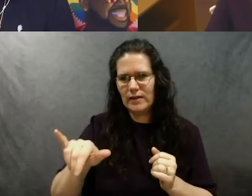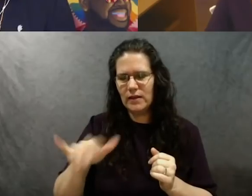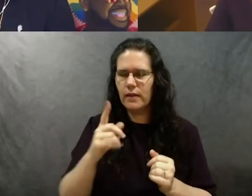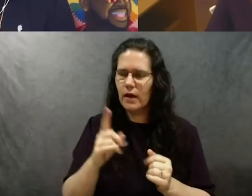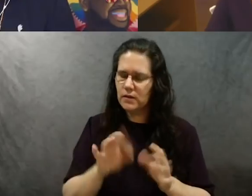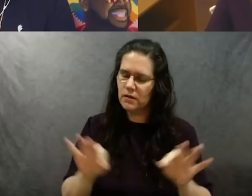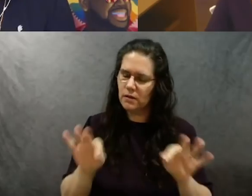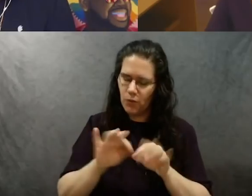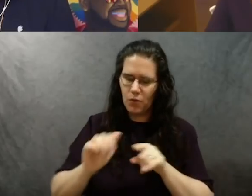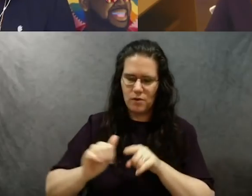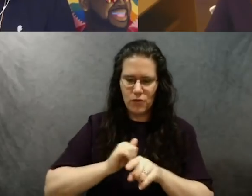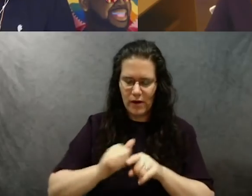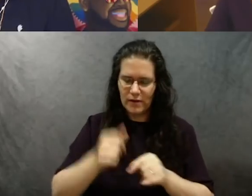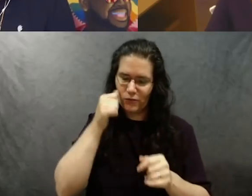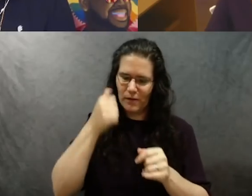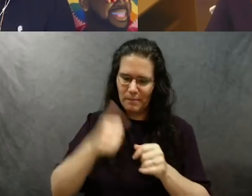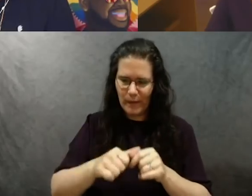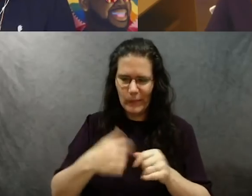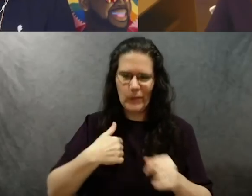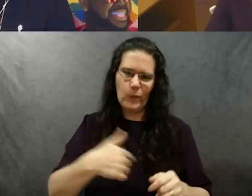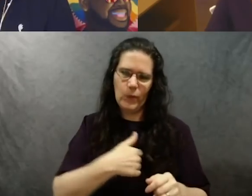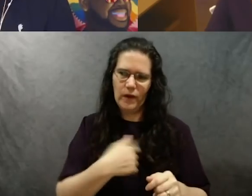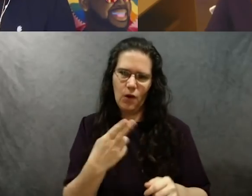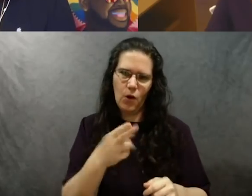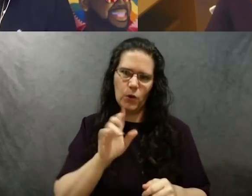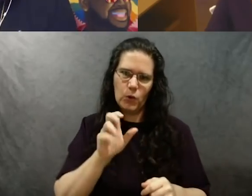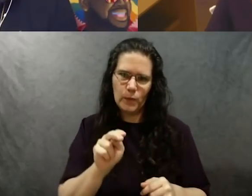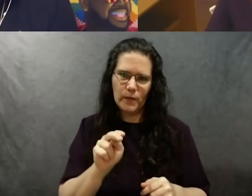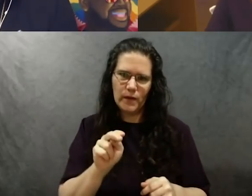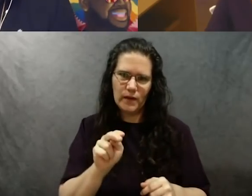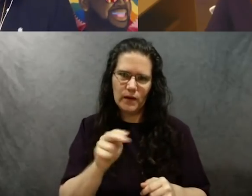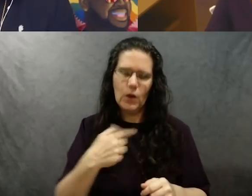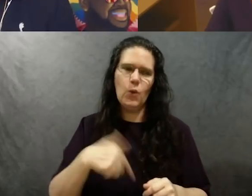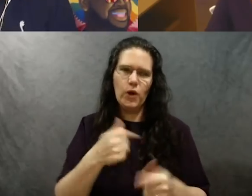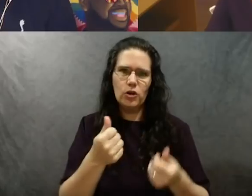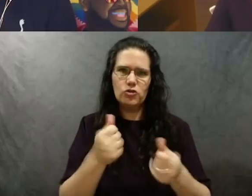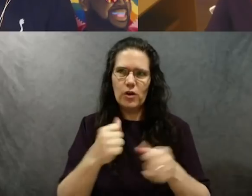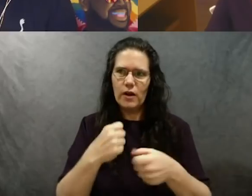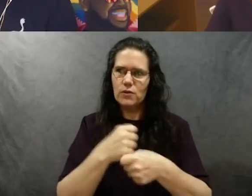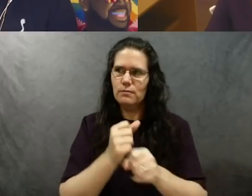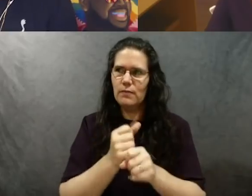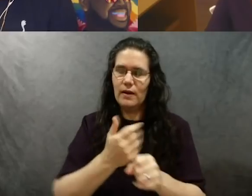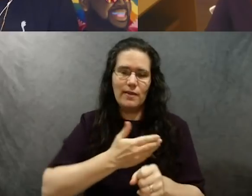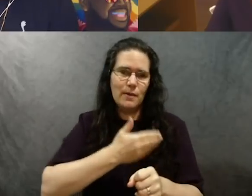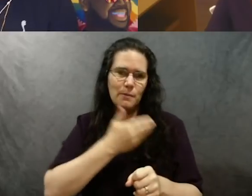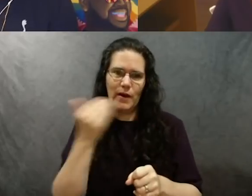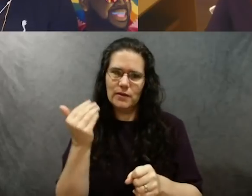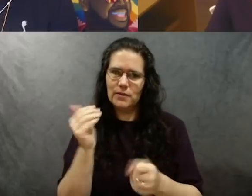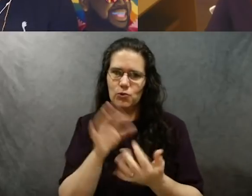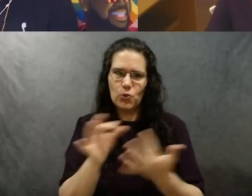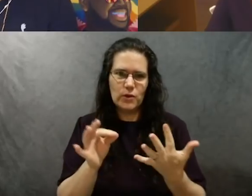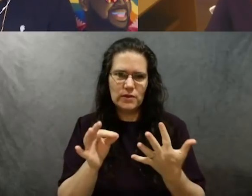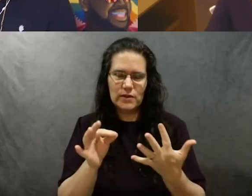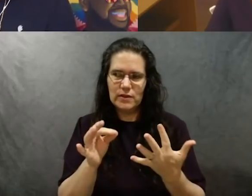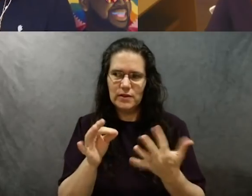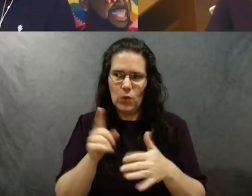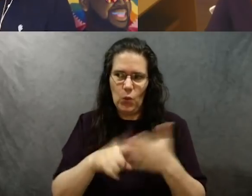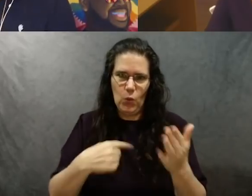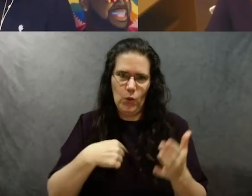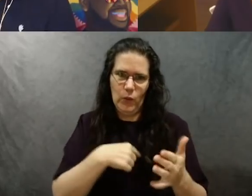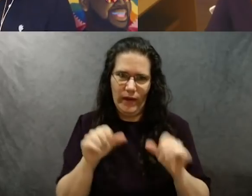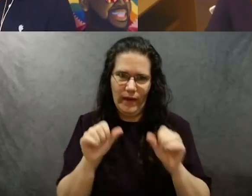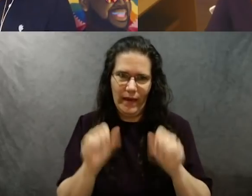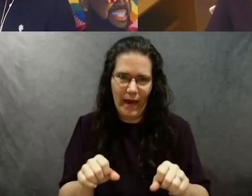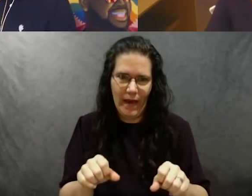remember that we're human and we're trying to make the best choices we know how to do, how to make, but we're all coming into